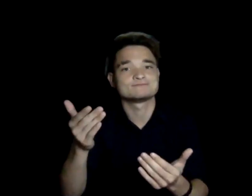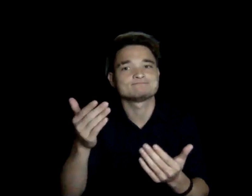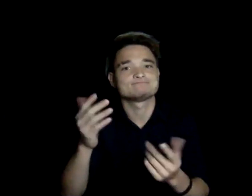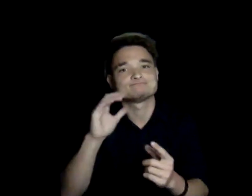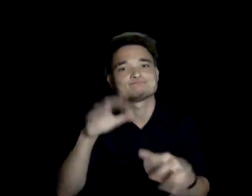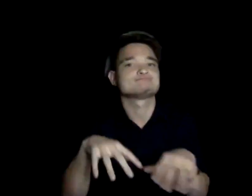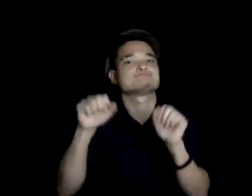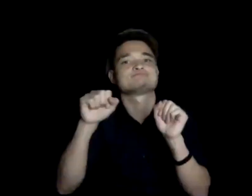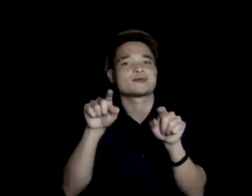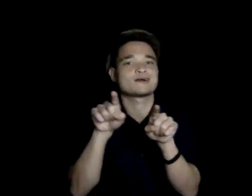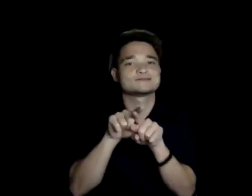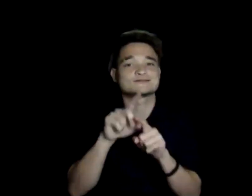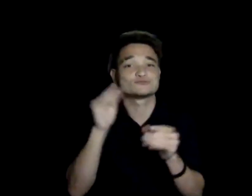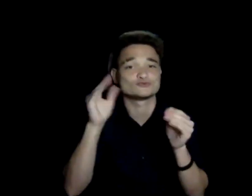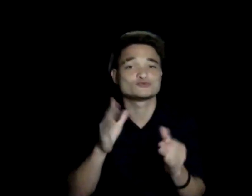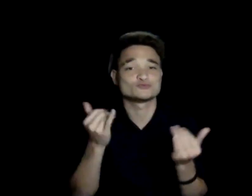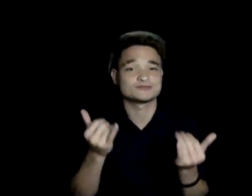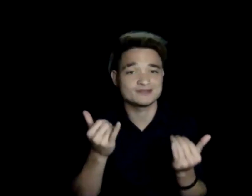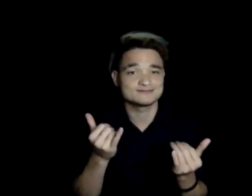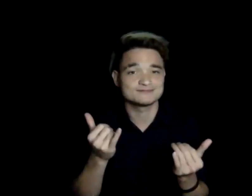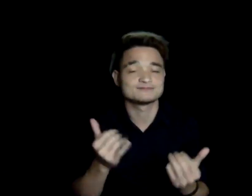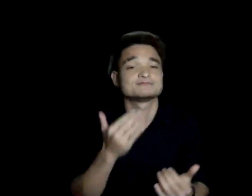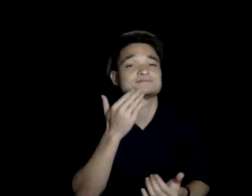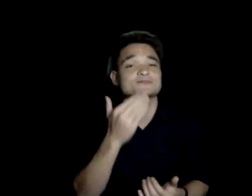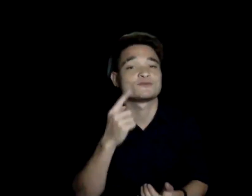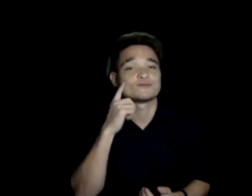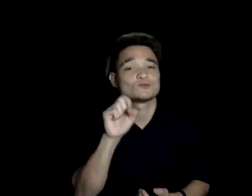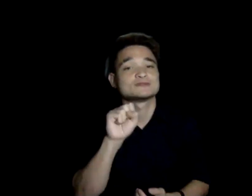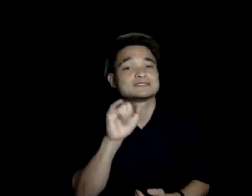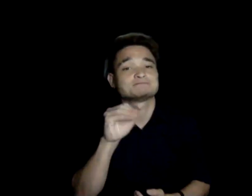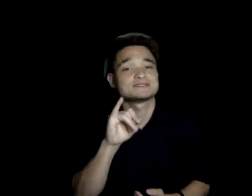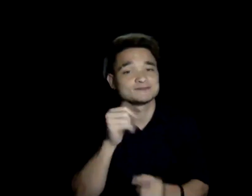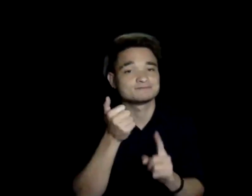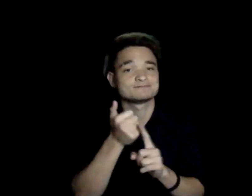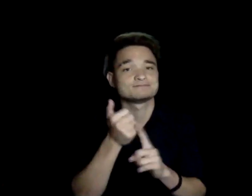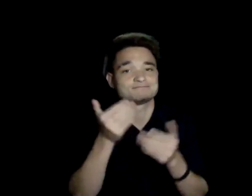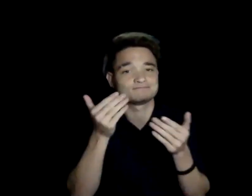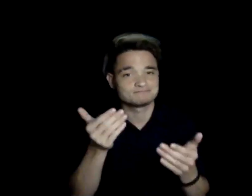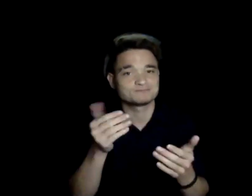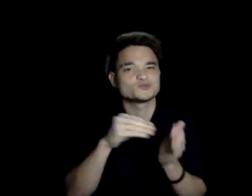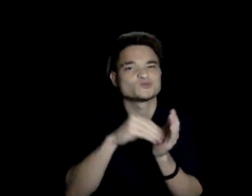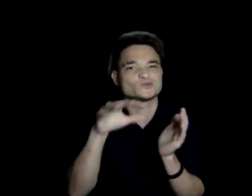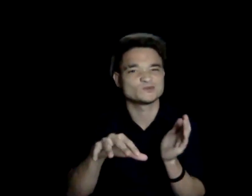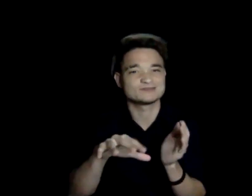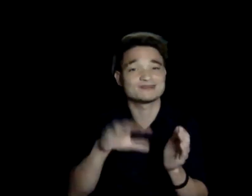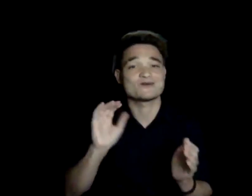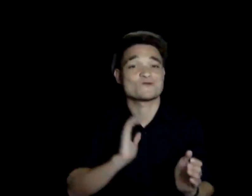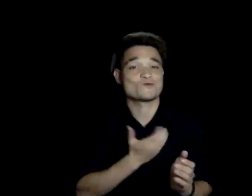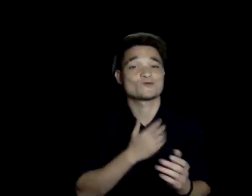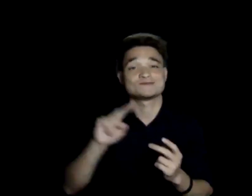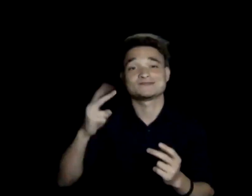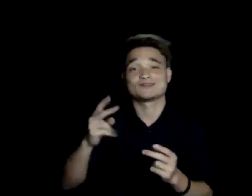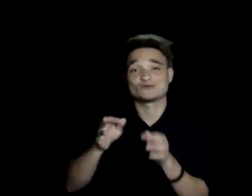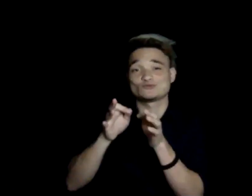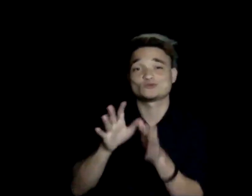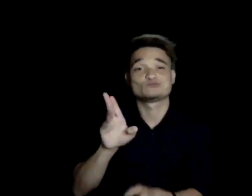Thank you, Javier, for going ahead and hosting this and playing the role for the teacher today. Thank you for seeing me for